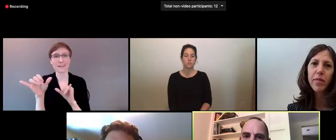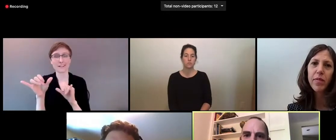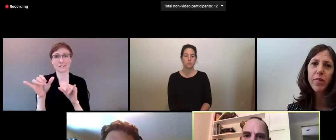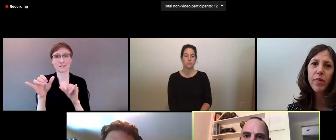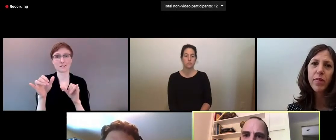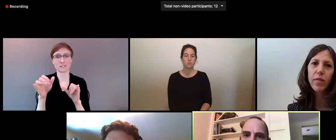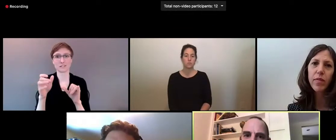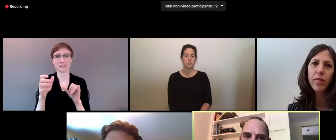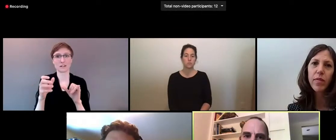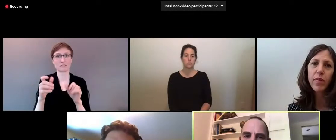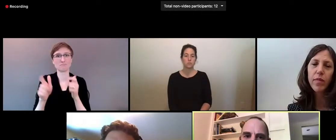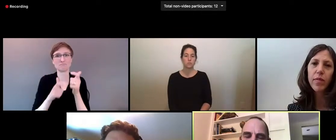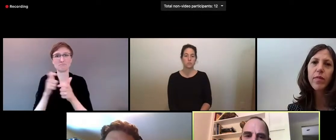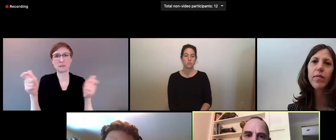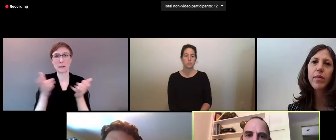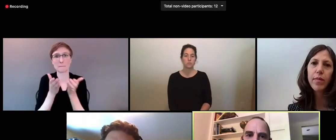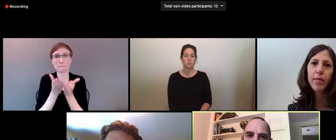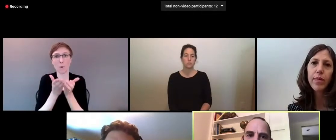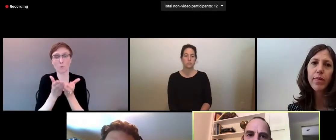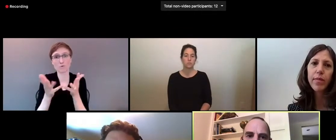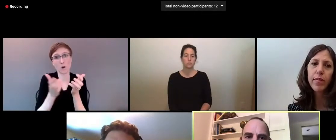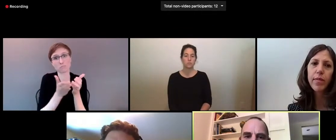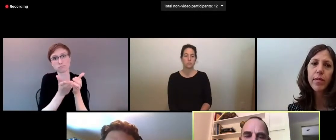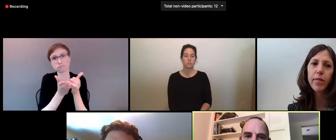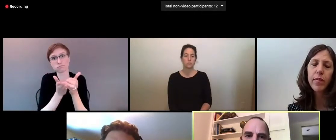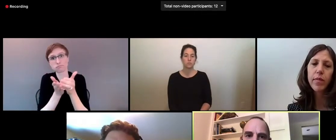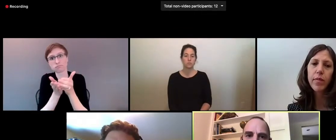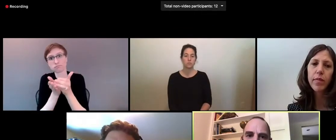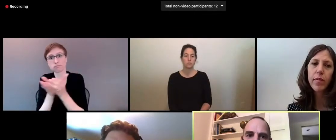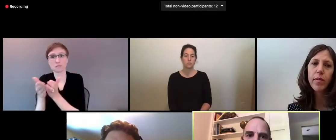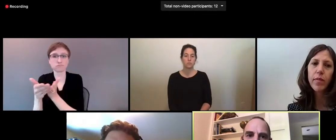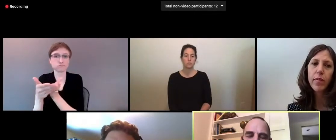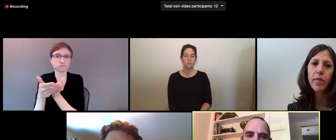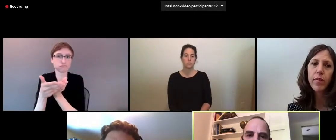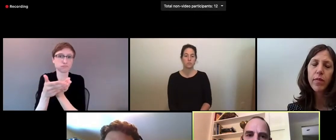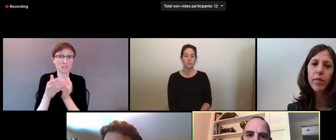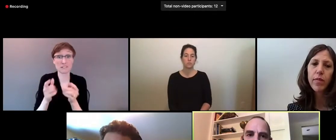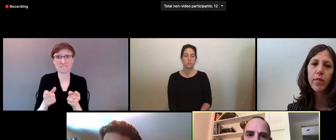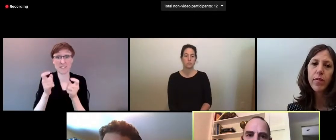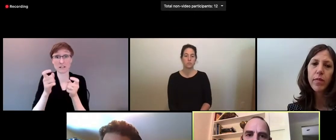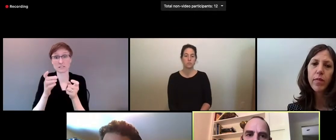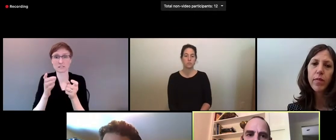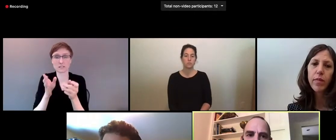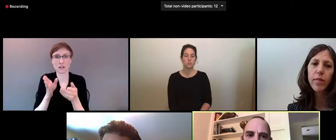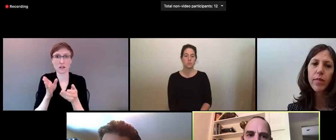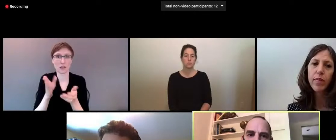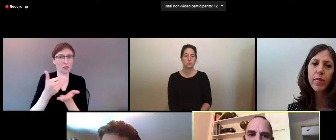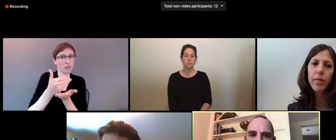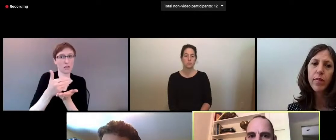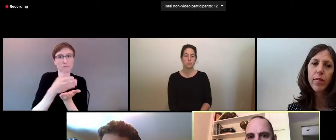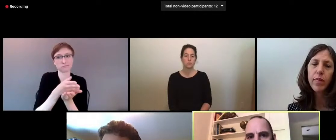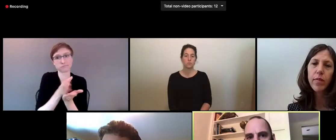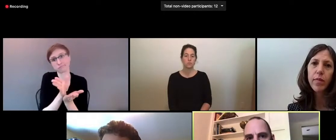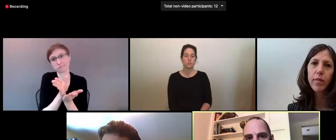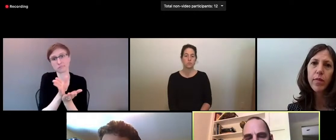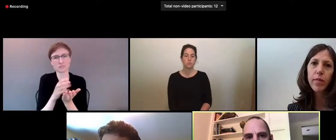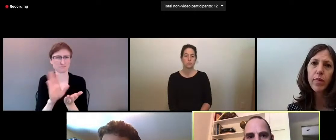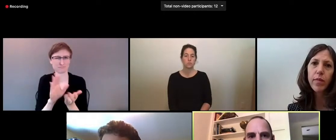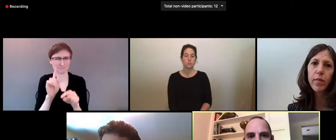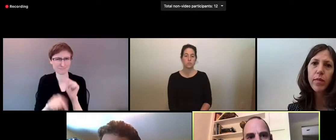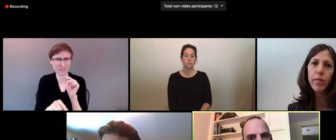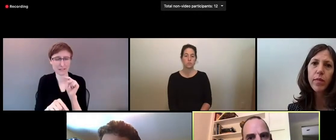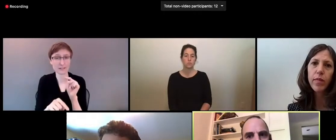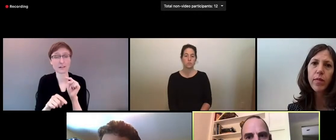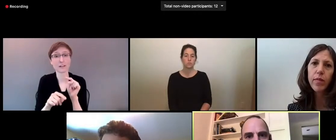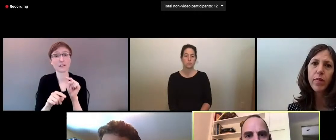change the control measures very quickly. So what public health does, what Ottawa Public Health is doing, and the effect on the